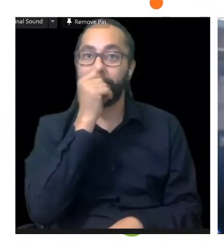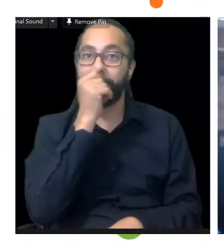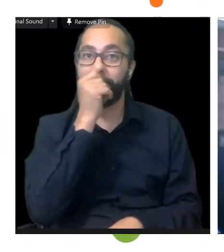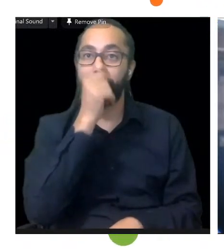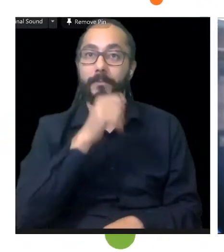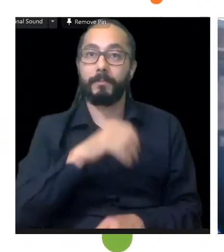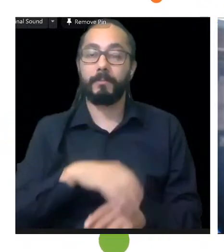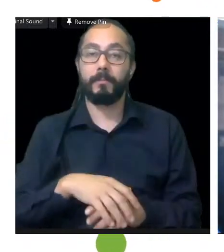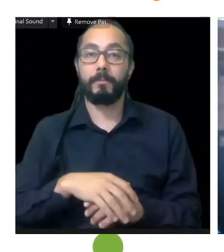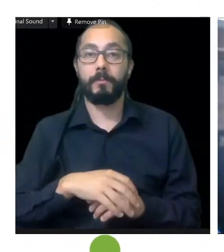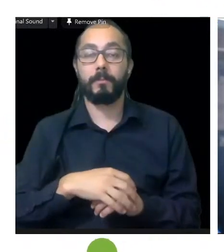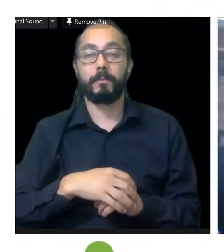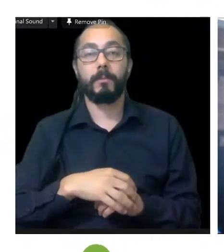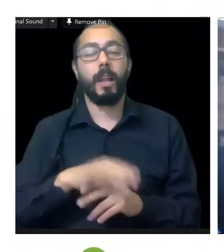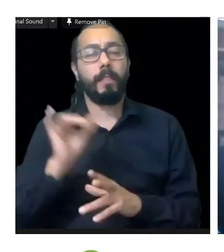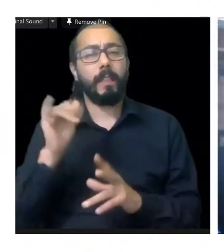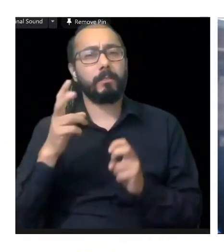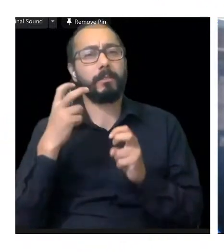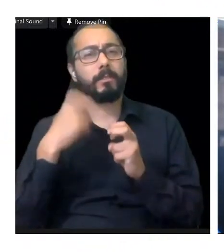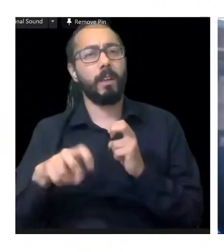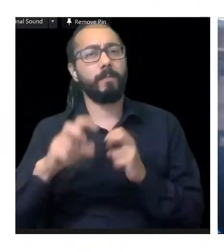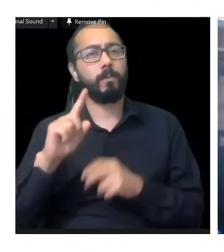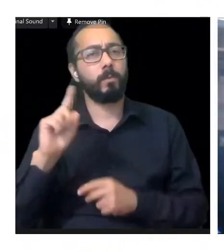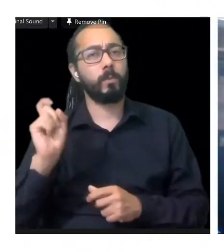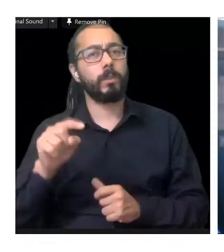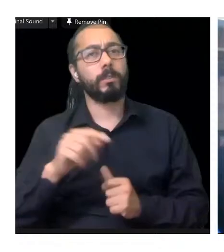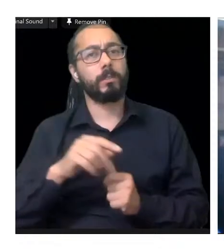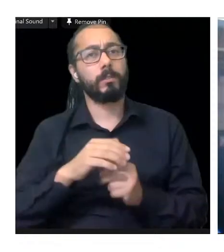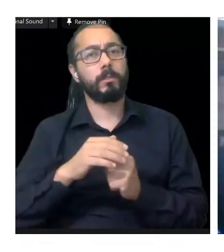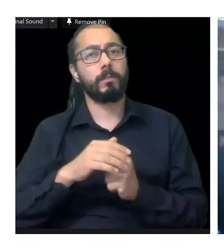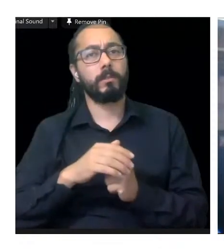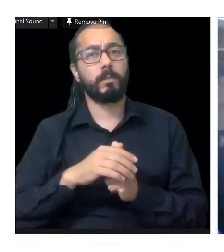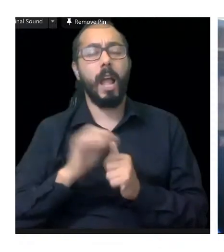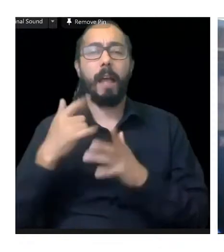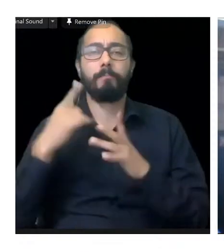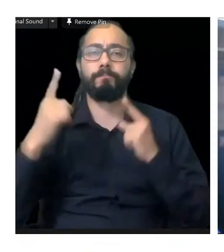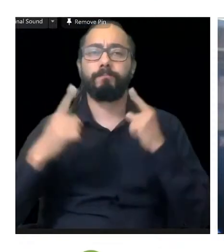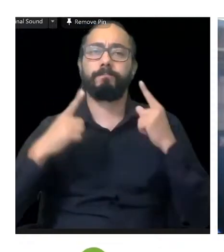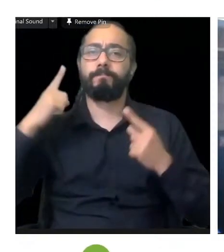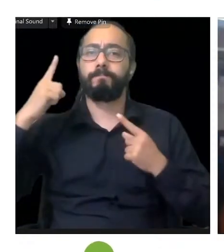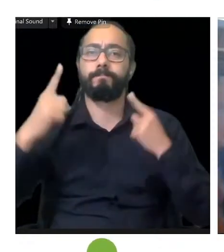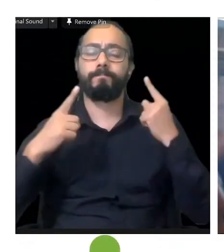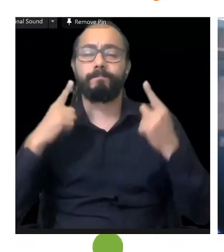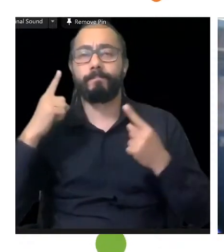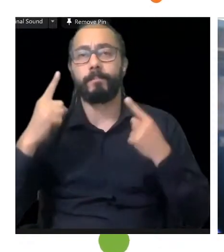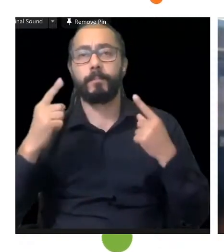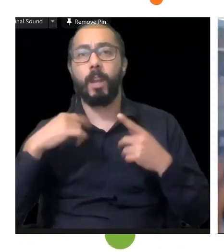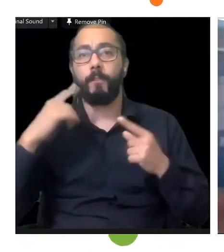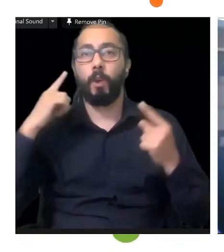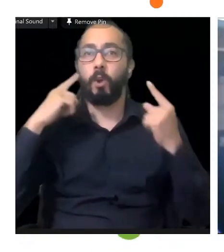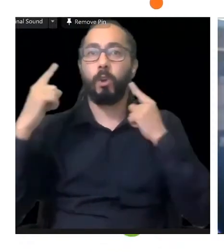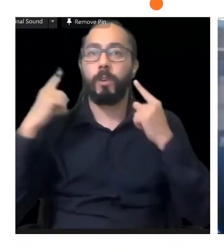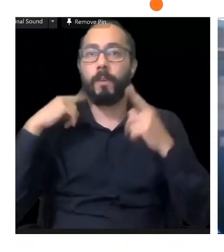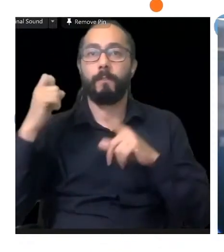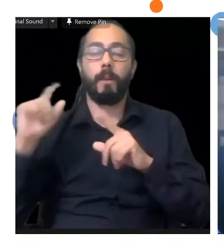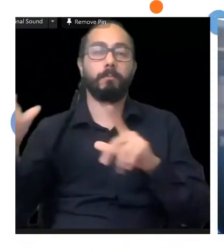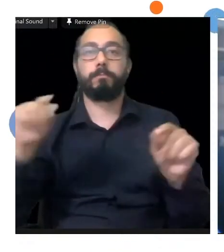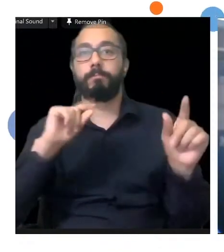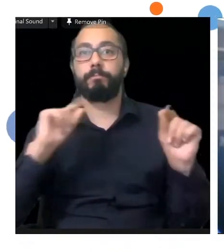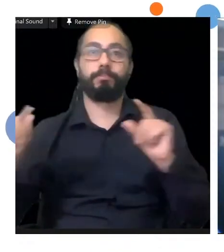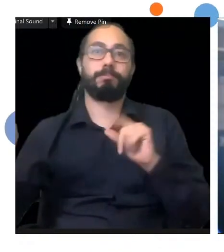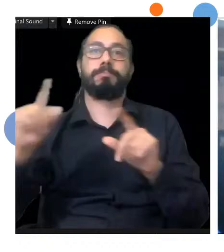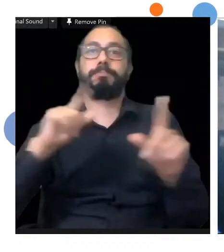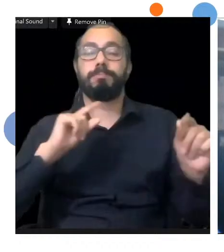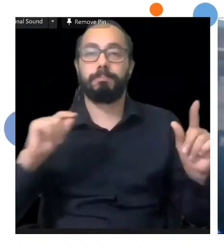That's a tough one because I would be speculating and just hearing from the rumor mill and from